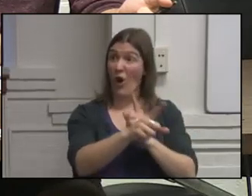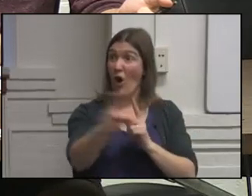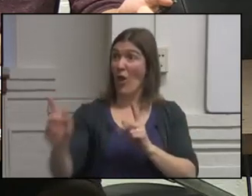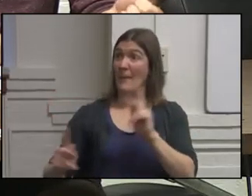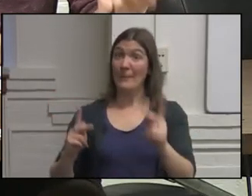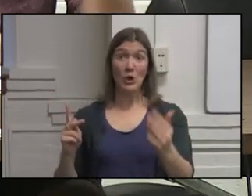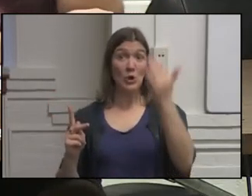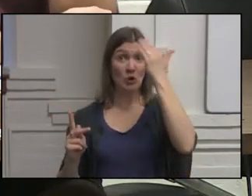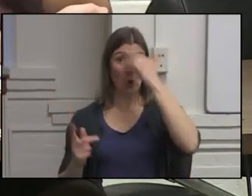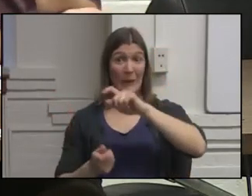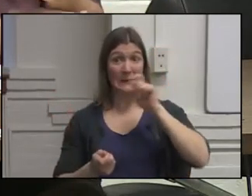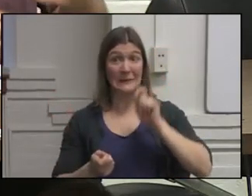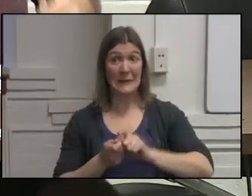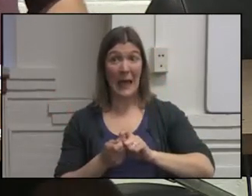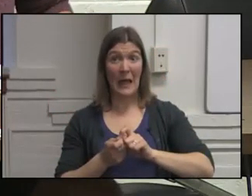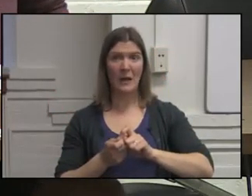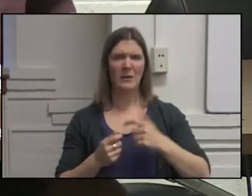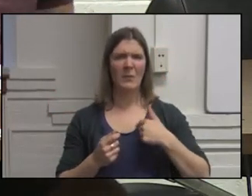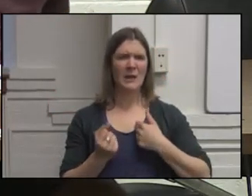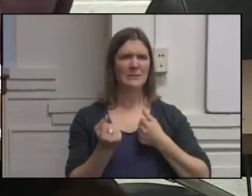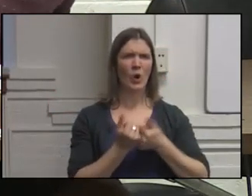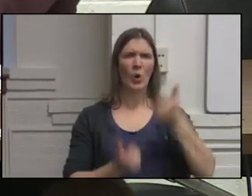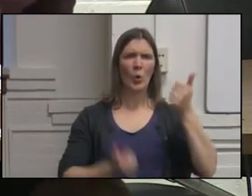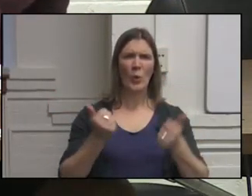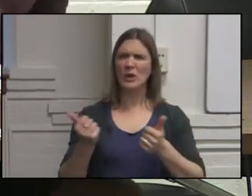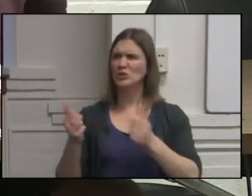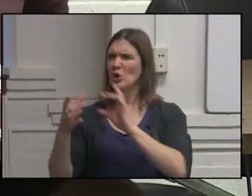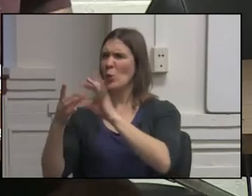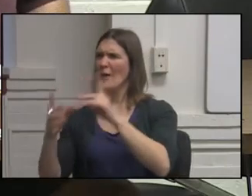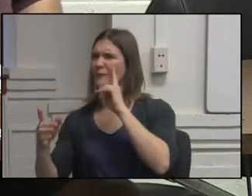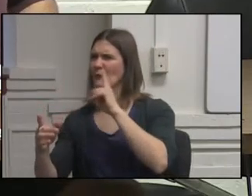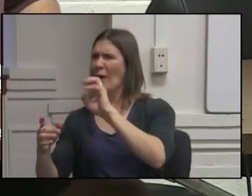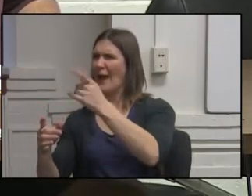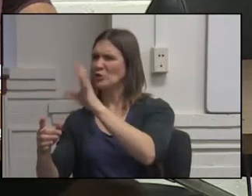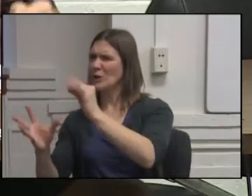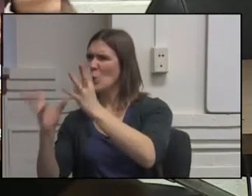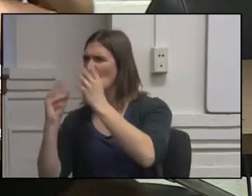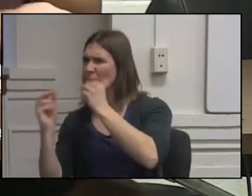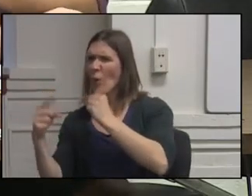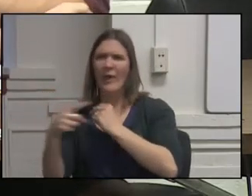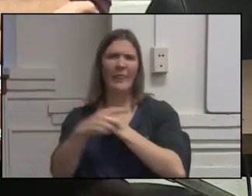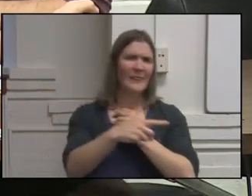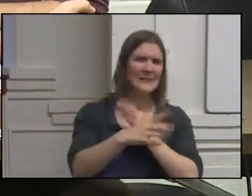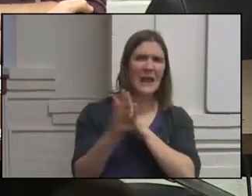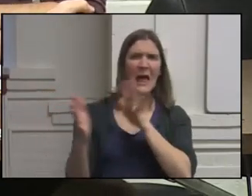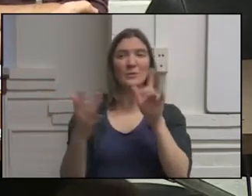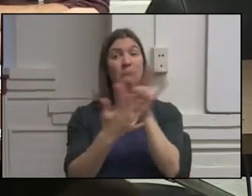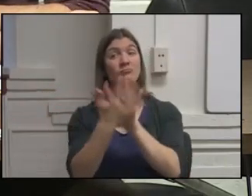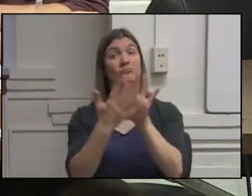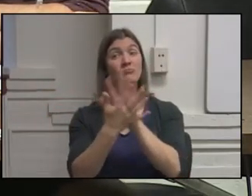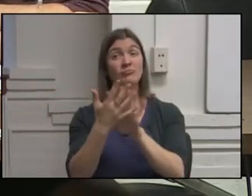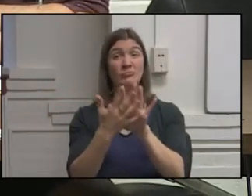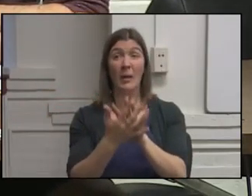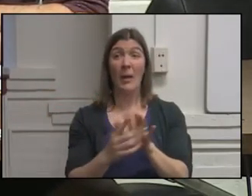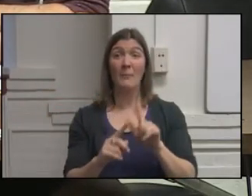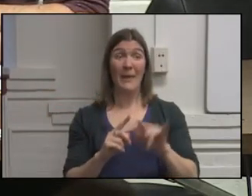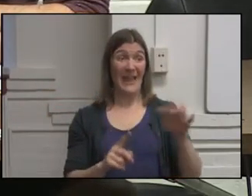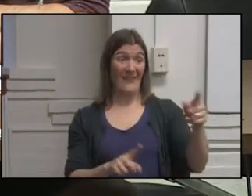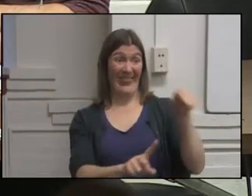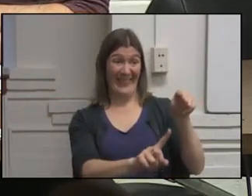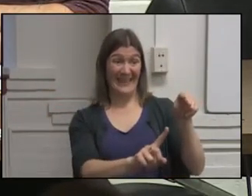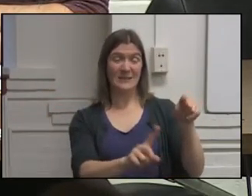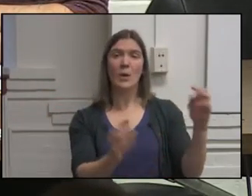knew, you know, are they supporting an energy coordinator, sustainability coordinator? So this can really address a lot of needs.